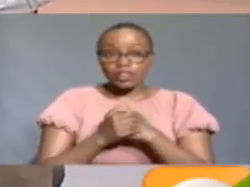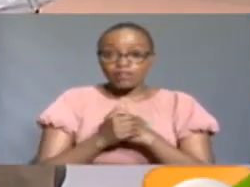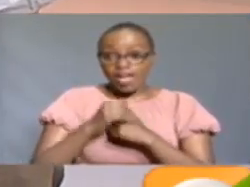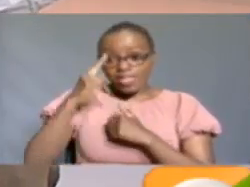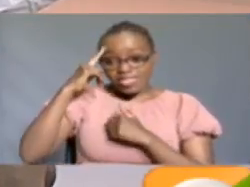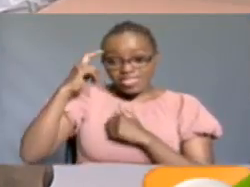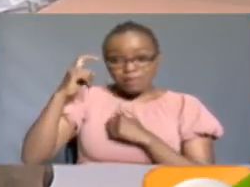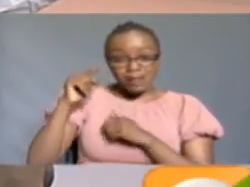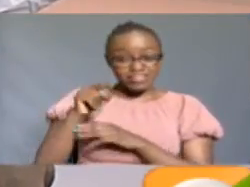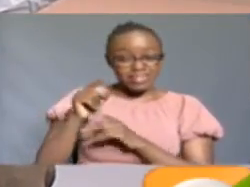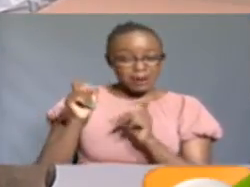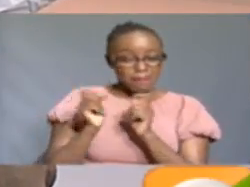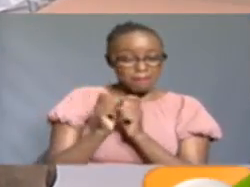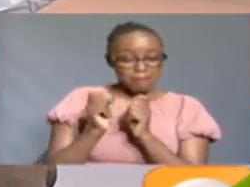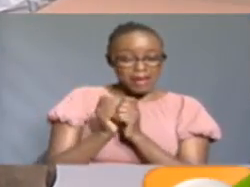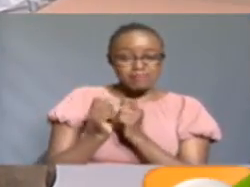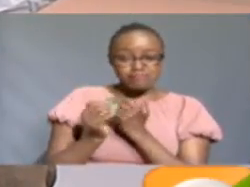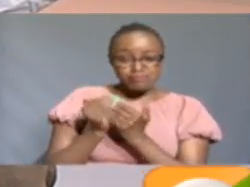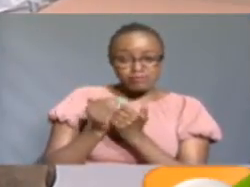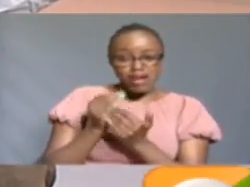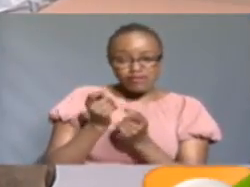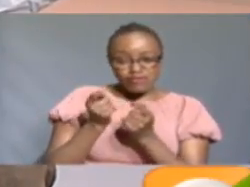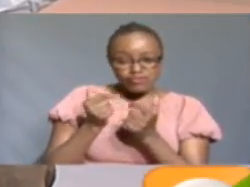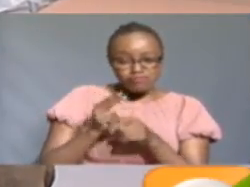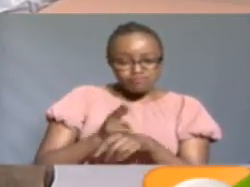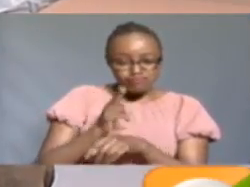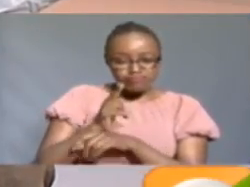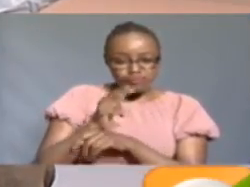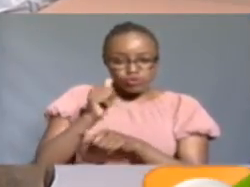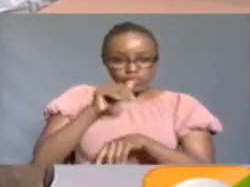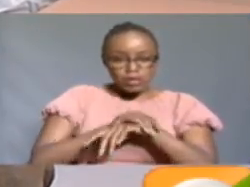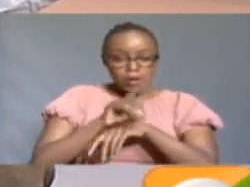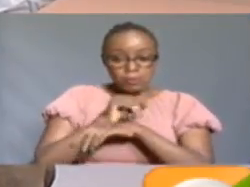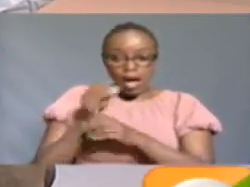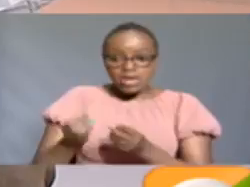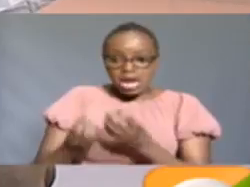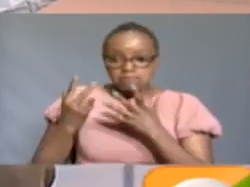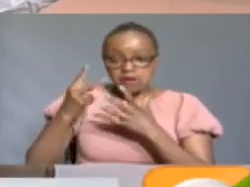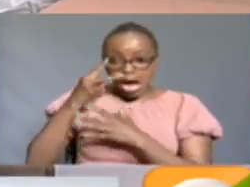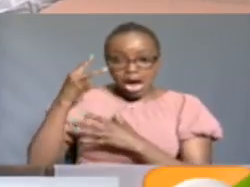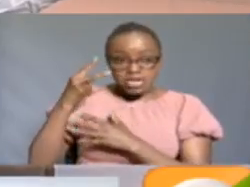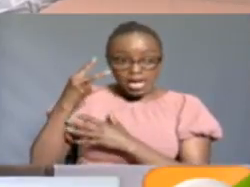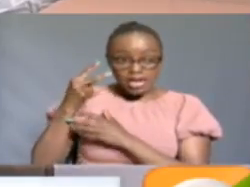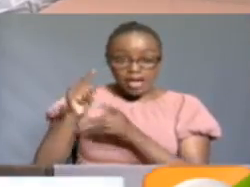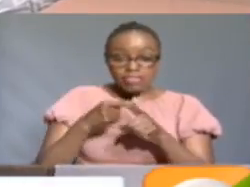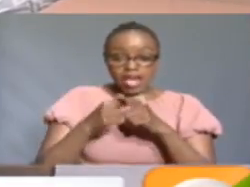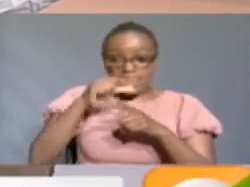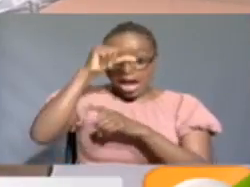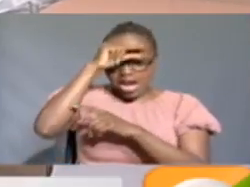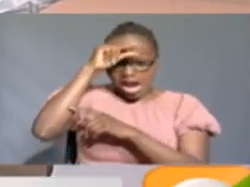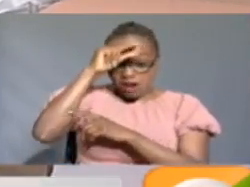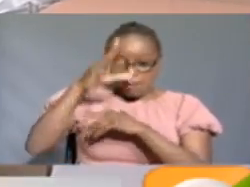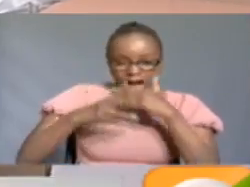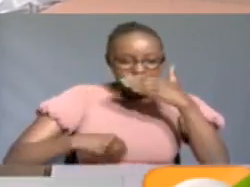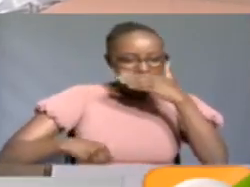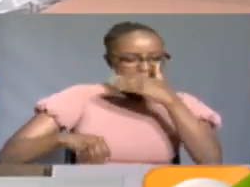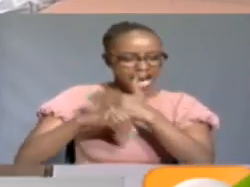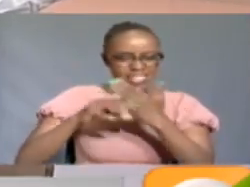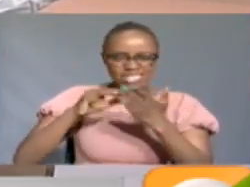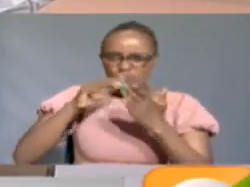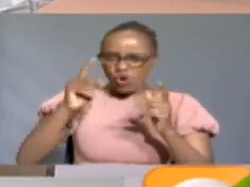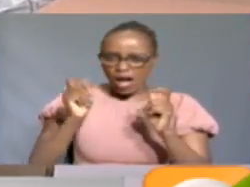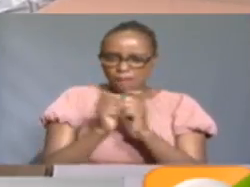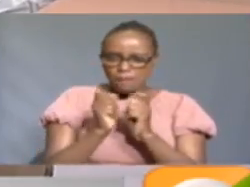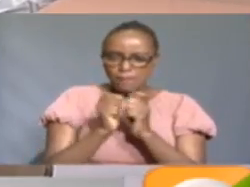Imagine the pain of nursing several bullet wounds sustained in a terror attack, and then the government adds salt to the